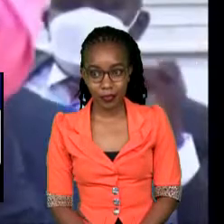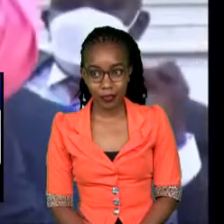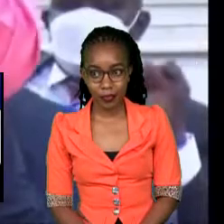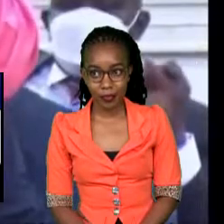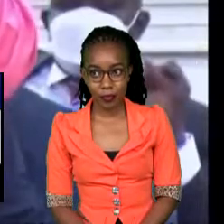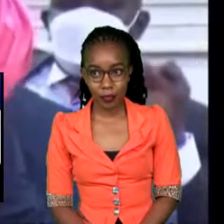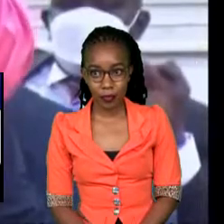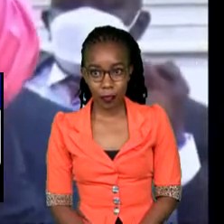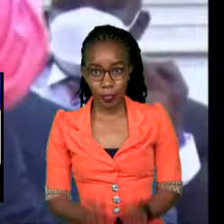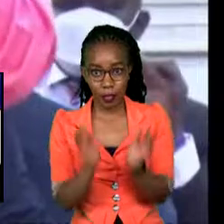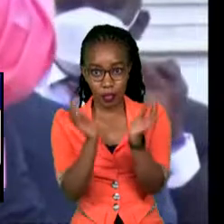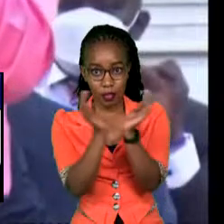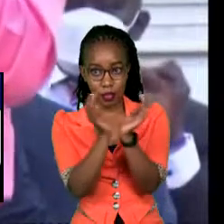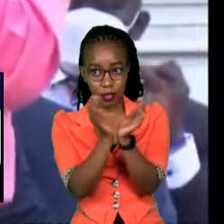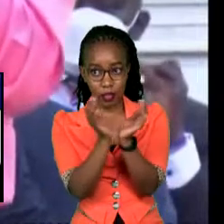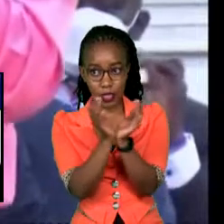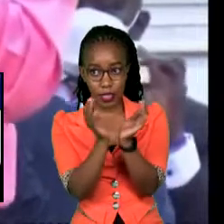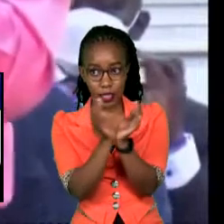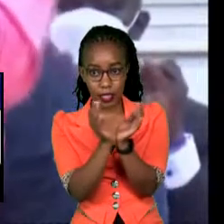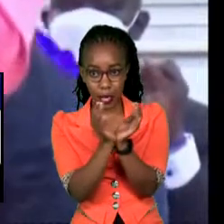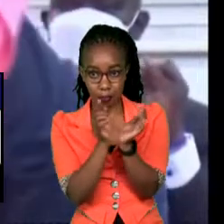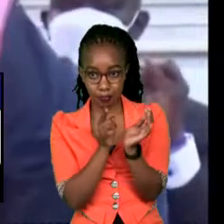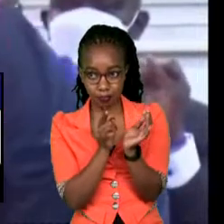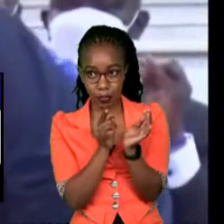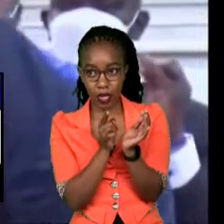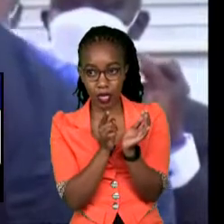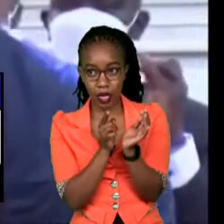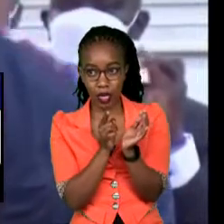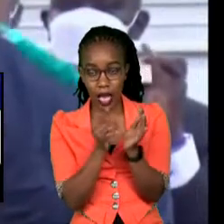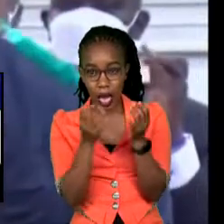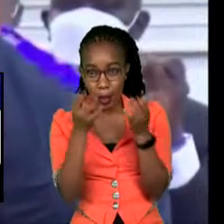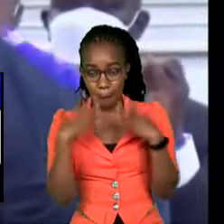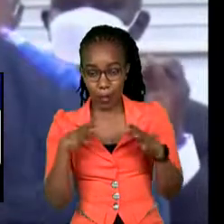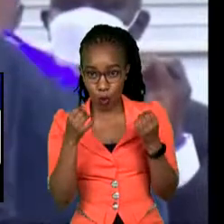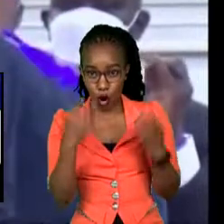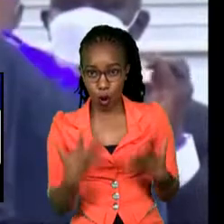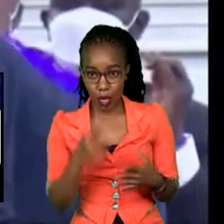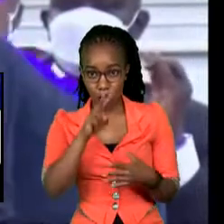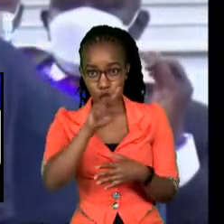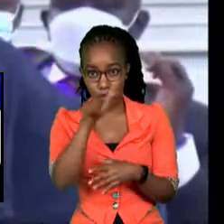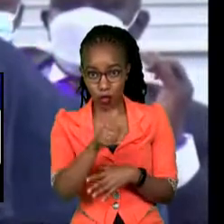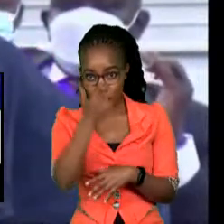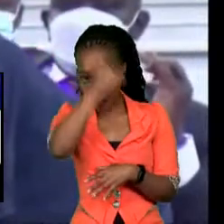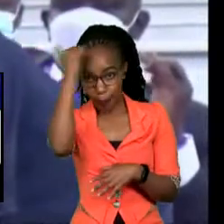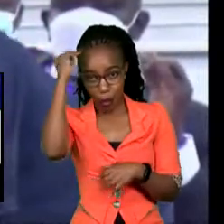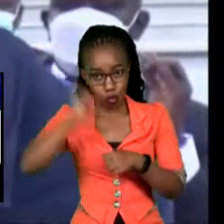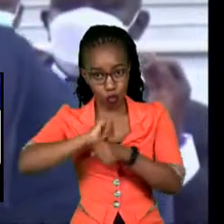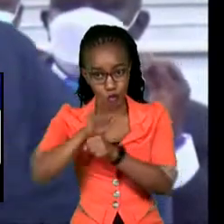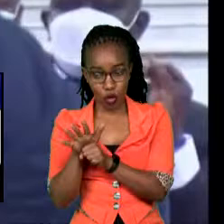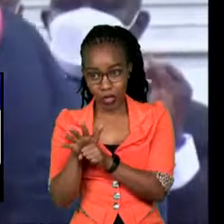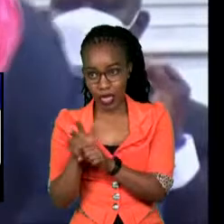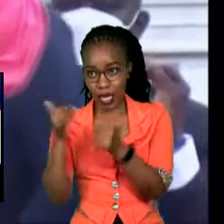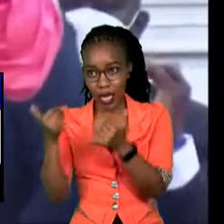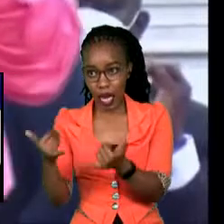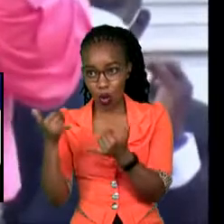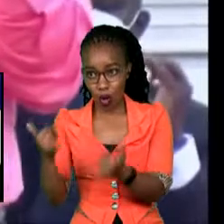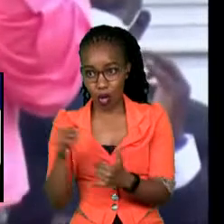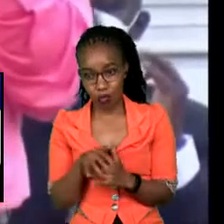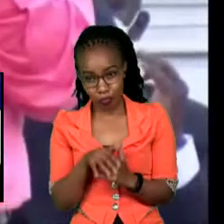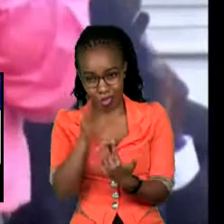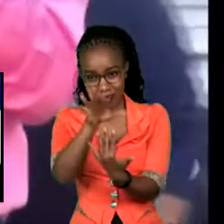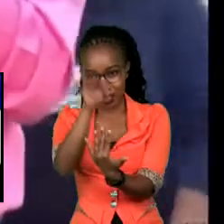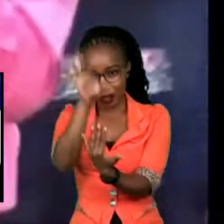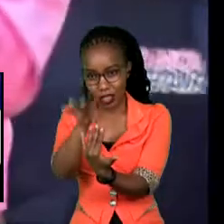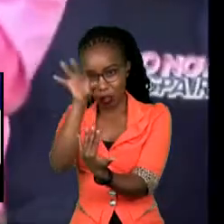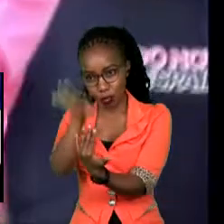Ile stadium iko na capacity, iko COVID, tutakuwa watu 2,000 peke yake juu ya COVID. Sasa tuchaguane